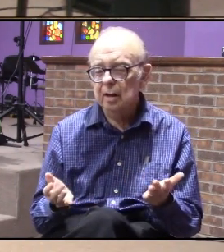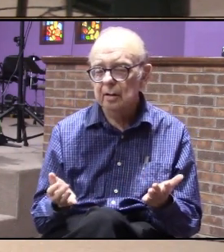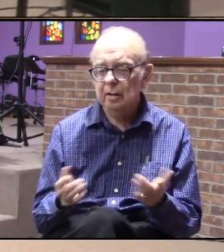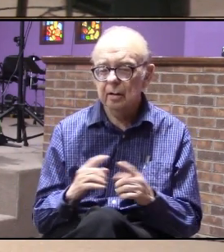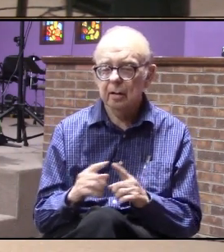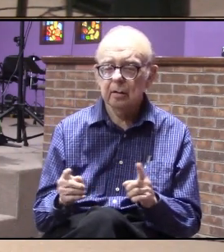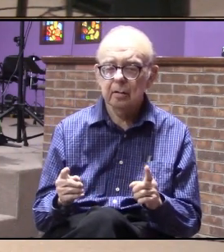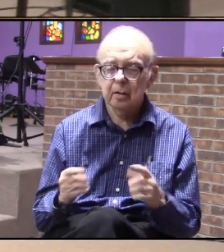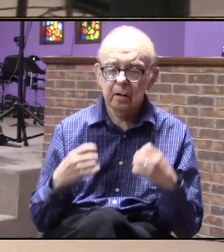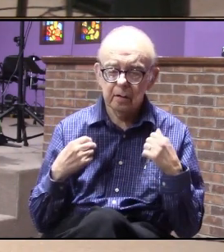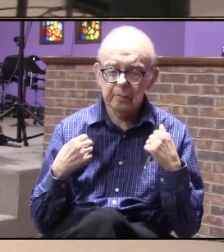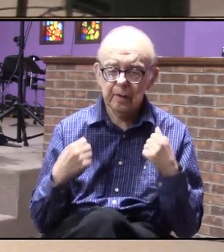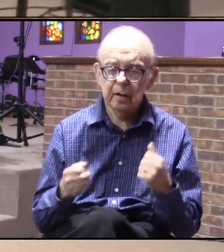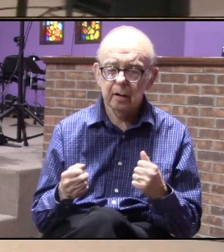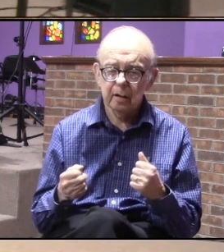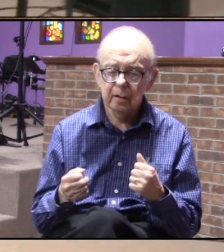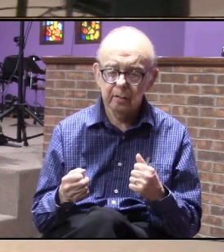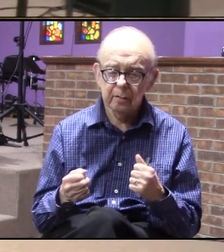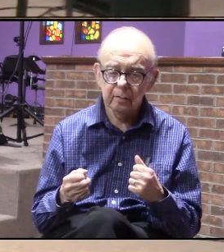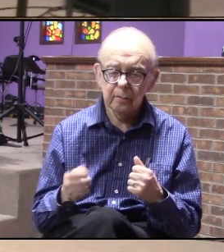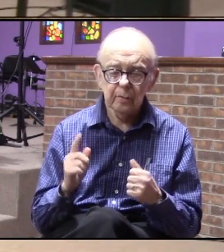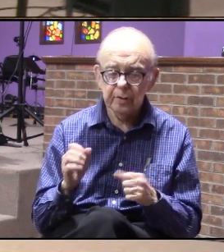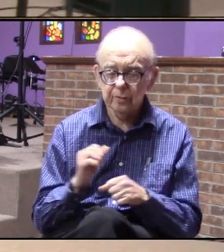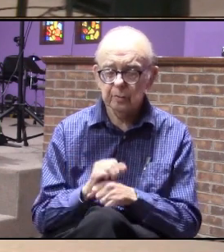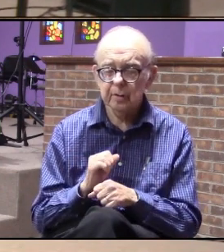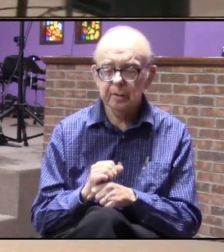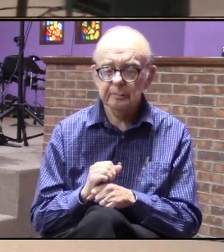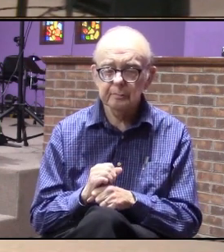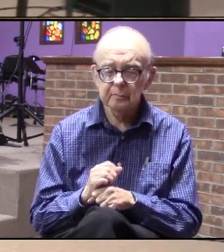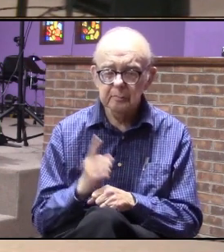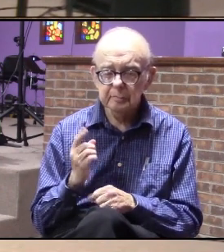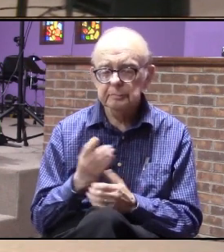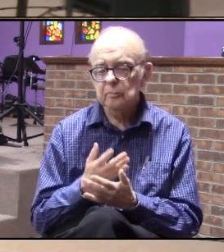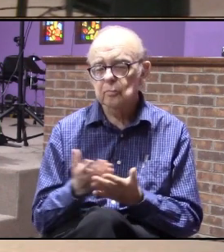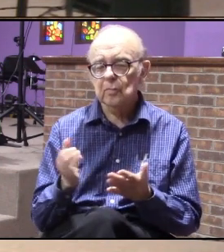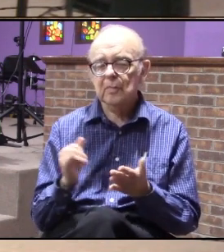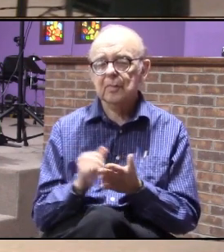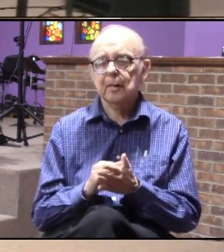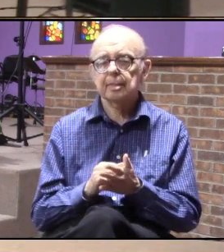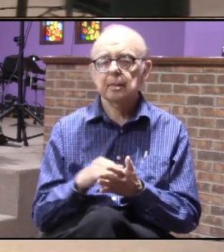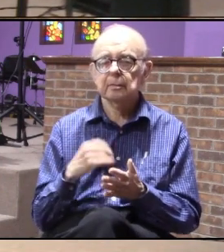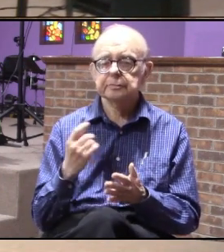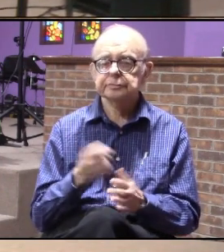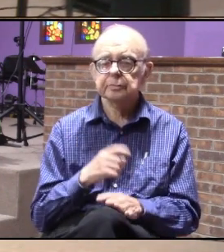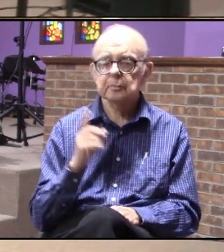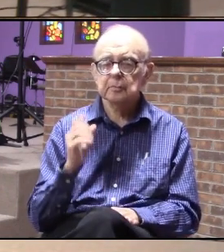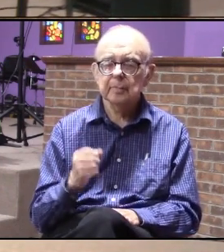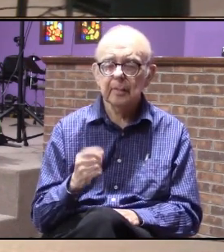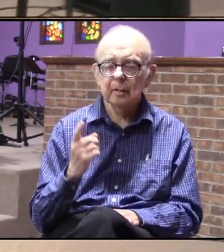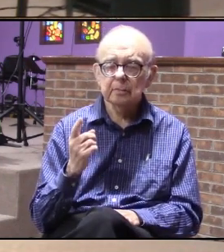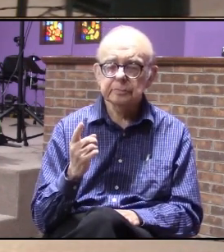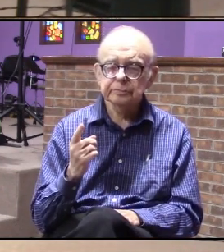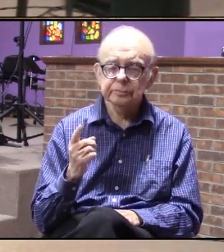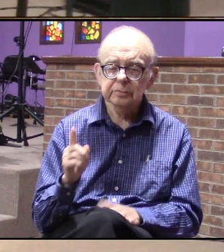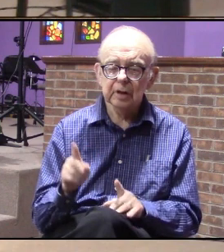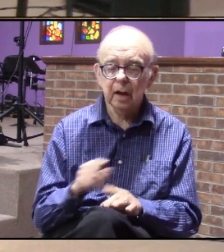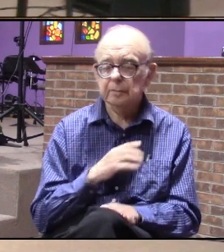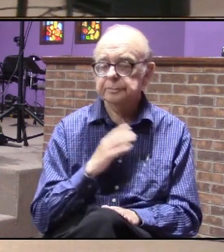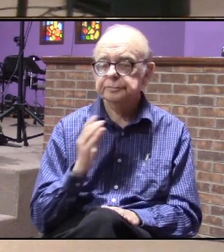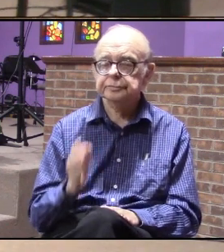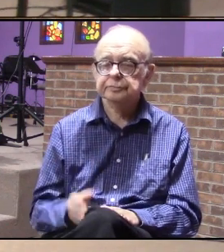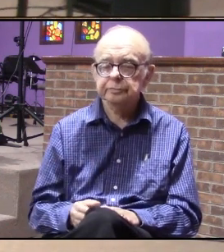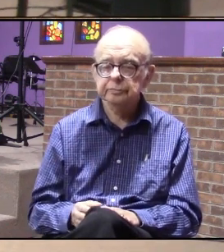but it's powerful in its function. And one of the things that we need to understand as